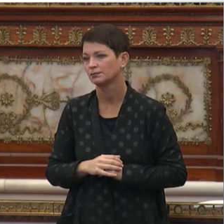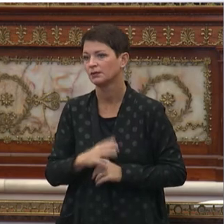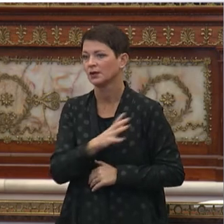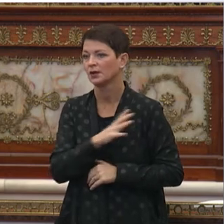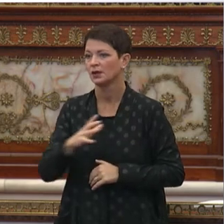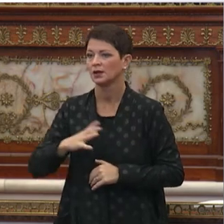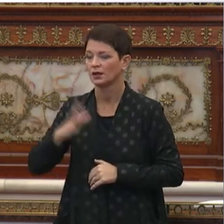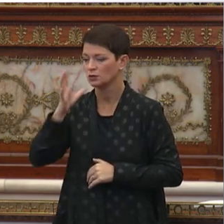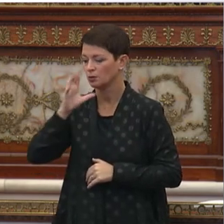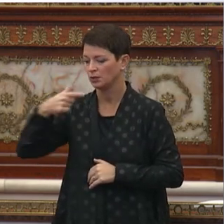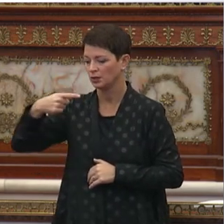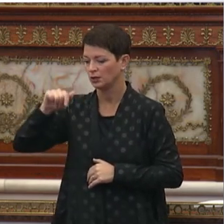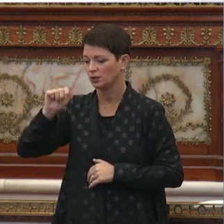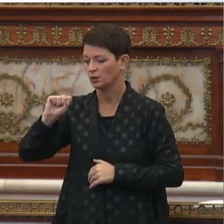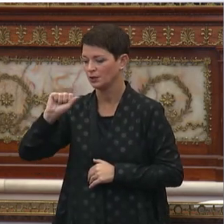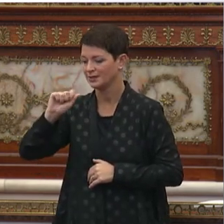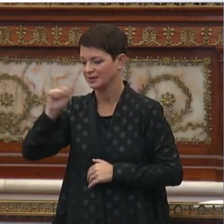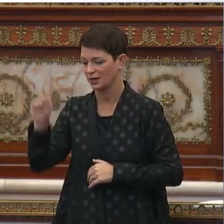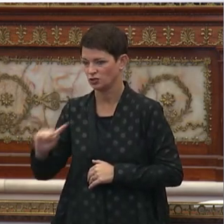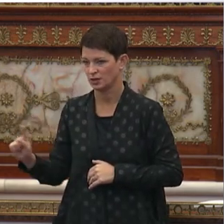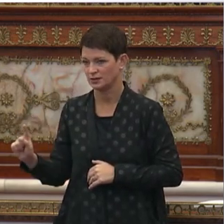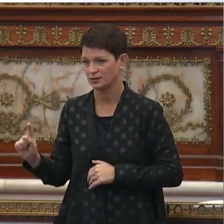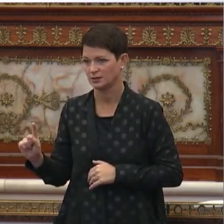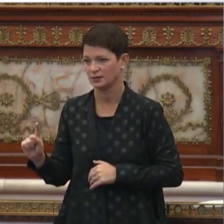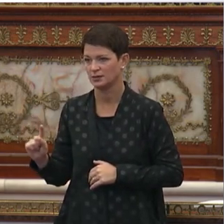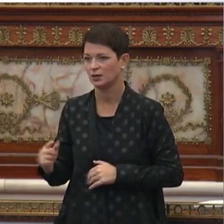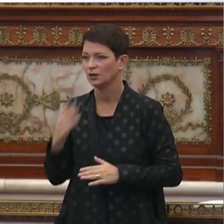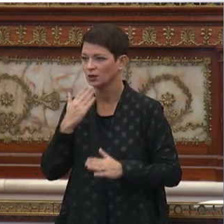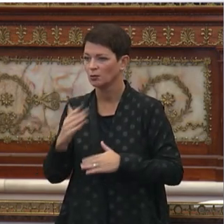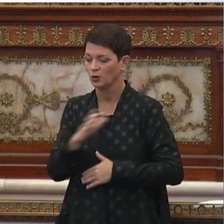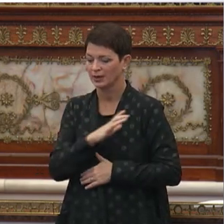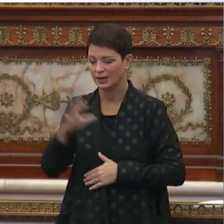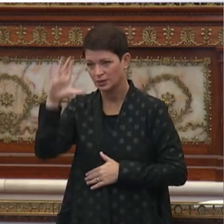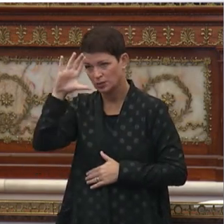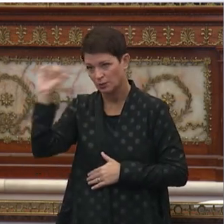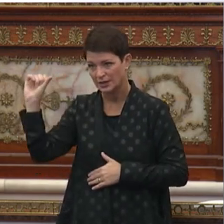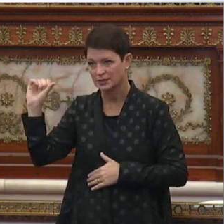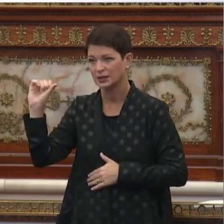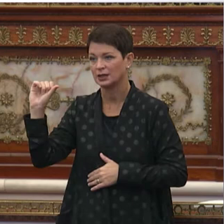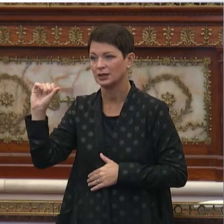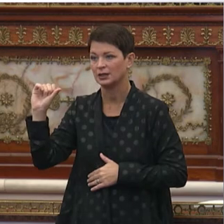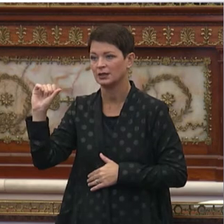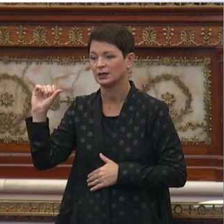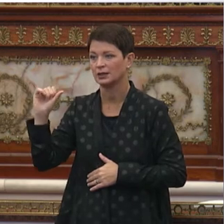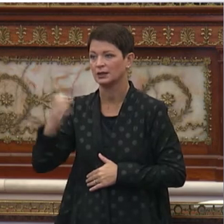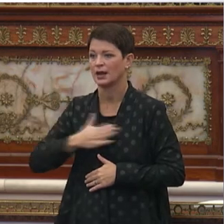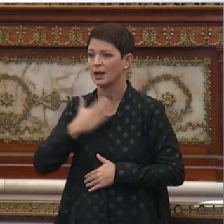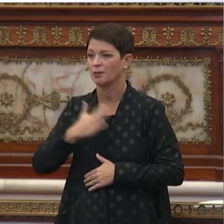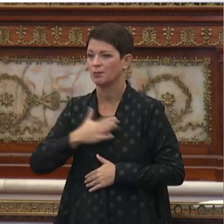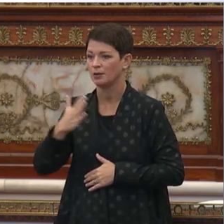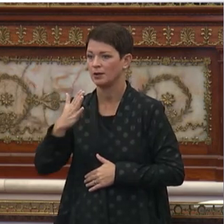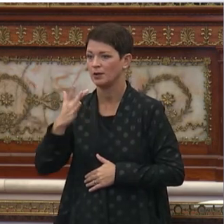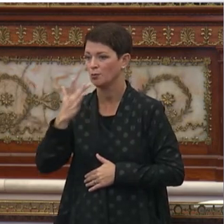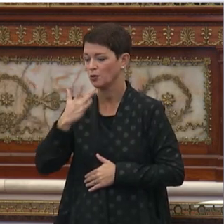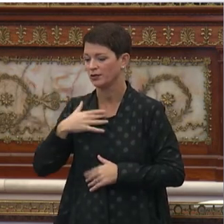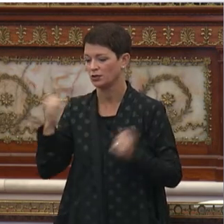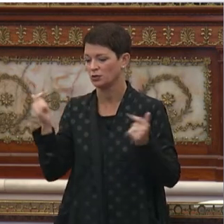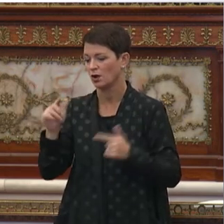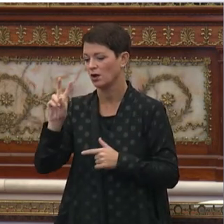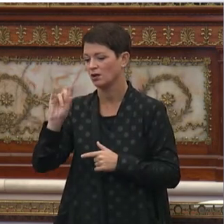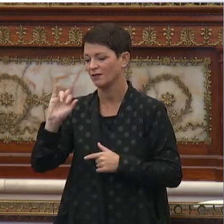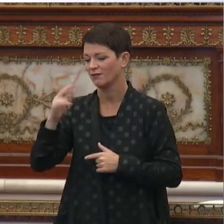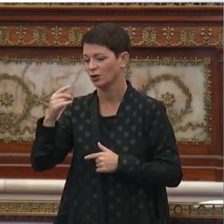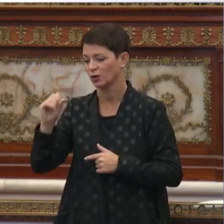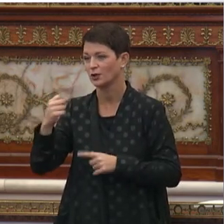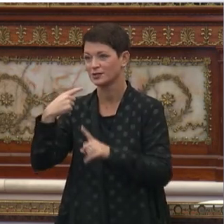Councilwoman Kinrone Sanchez. Good morning, Council President. Felicidades to all the Virgos, in addition